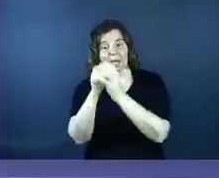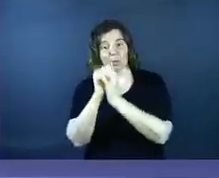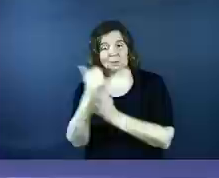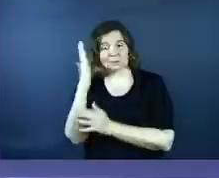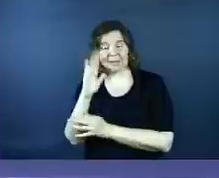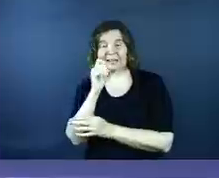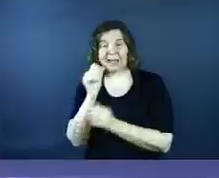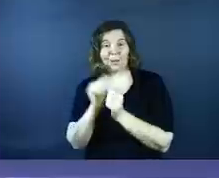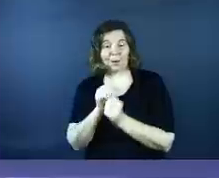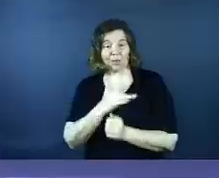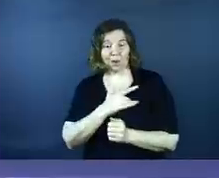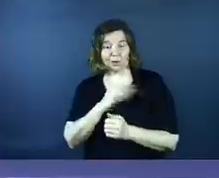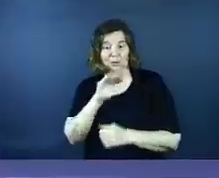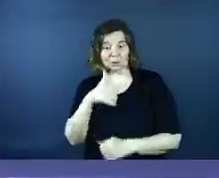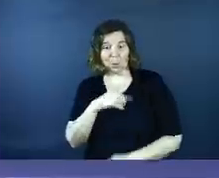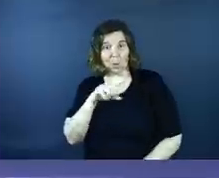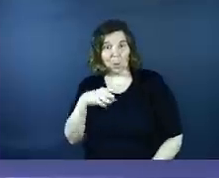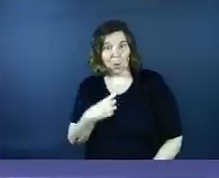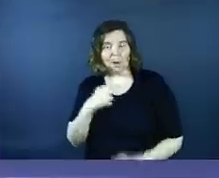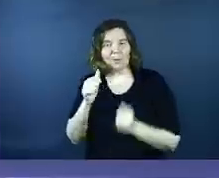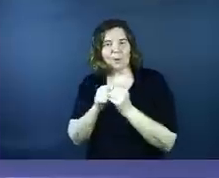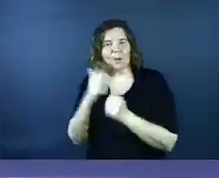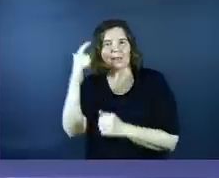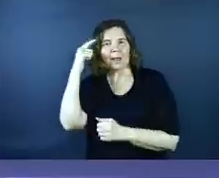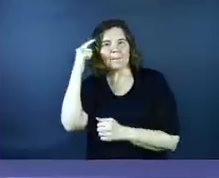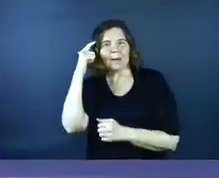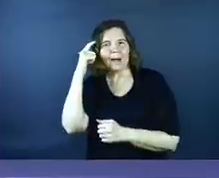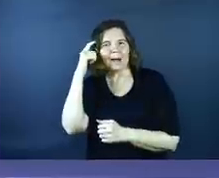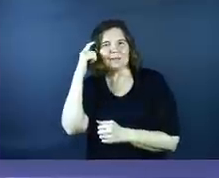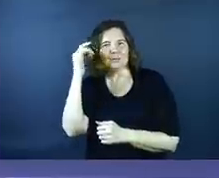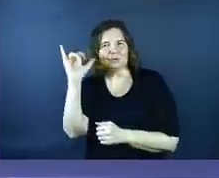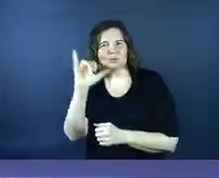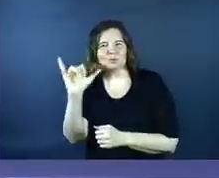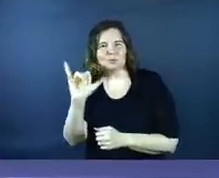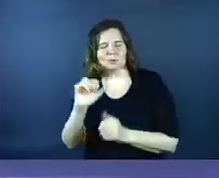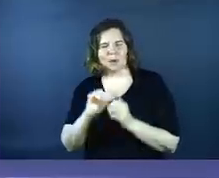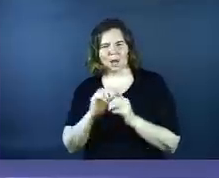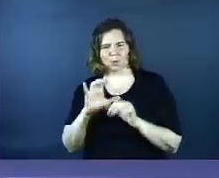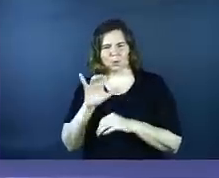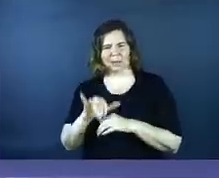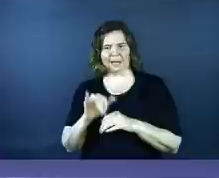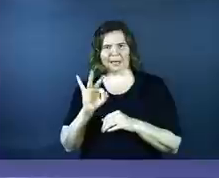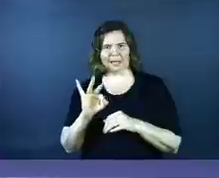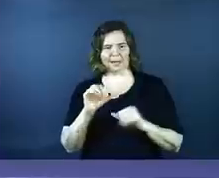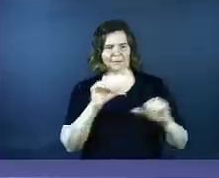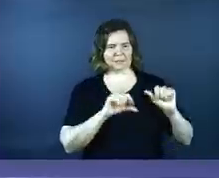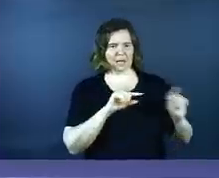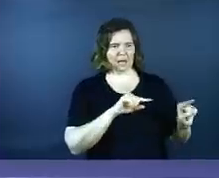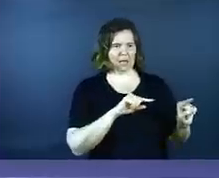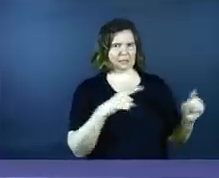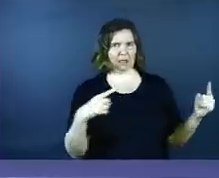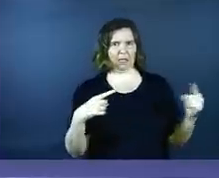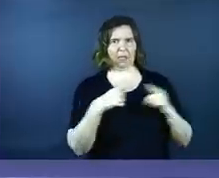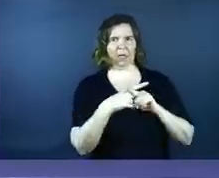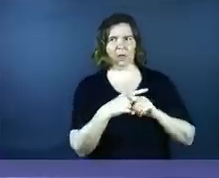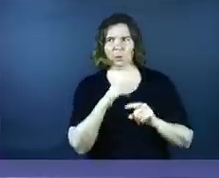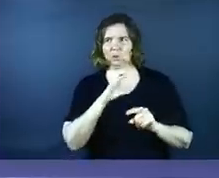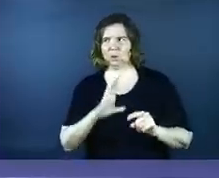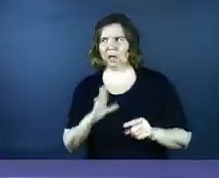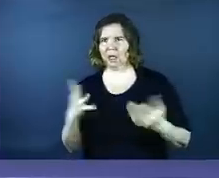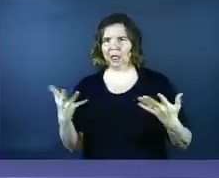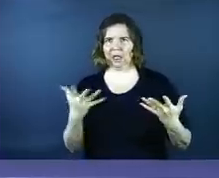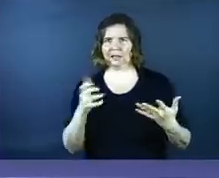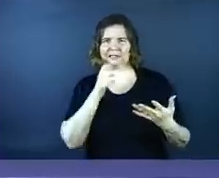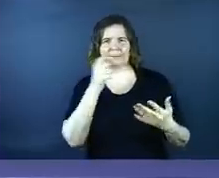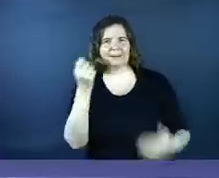God not just with our hearts and souls, but with our minds as well. And how do we do that if science is at war with Christianity? It